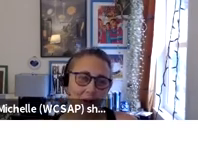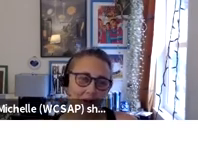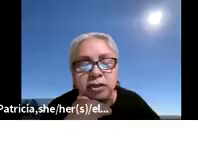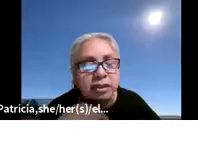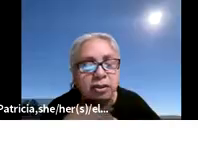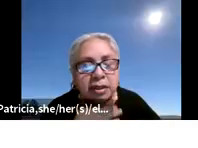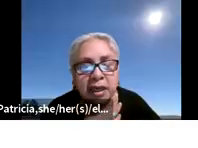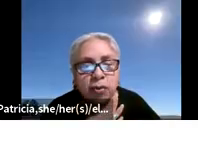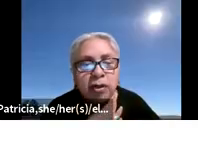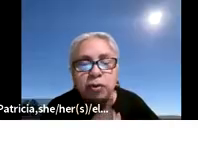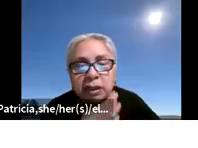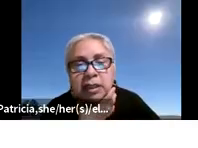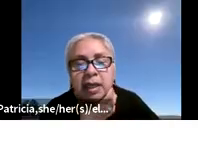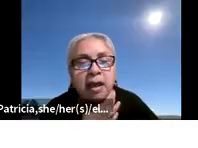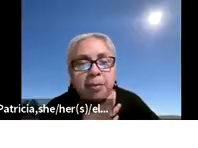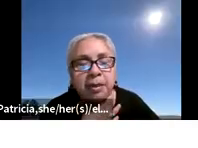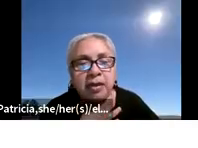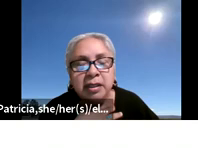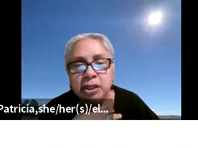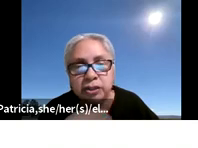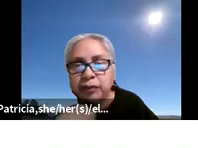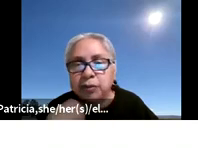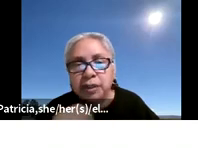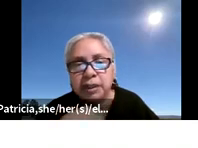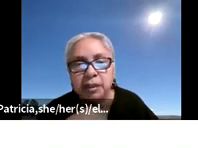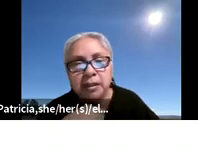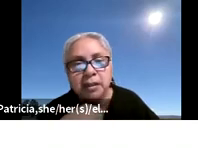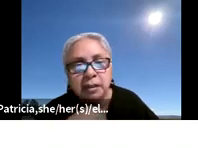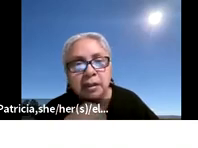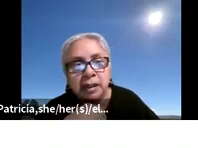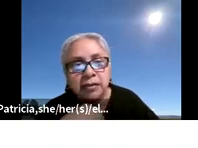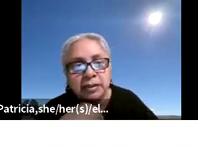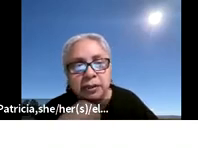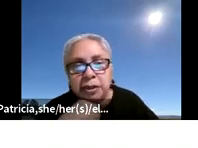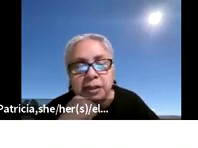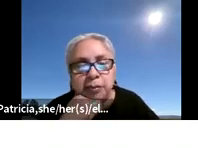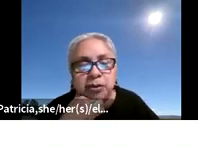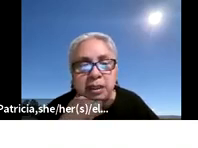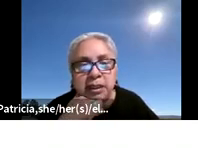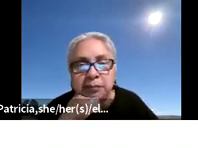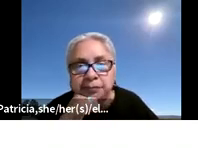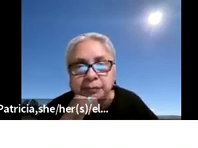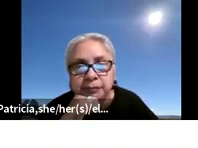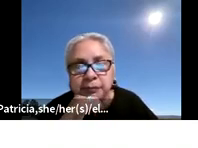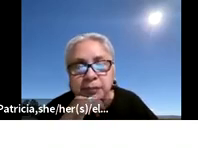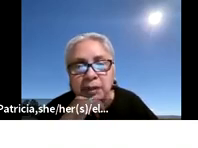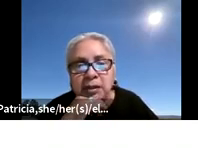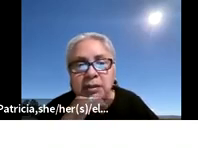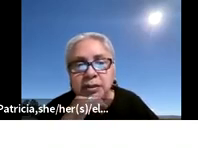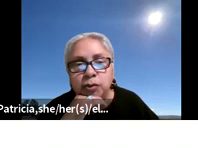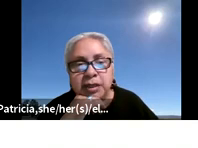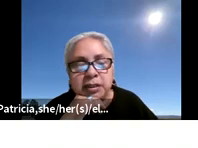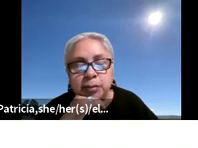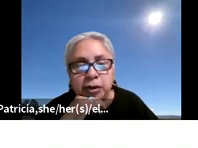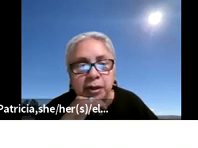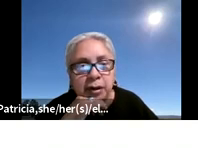So thank you, Victoria. We're really happy that each of you are here in this learning community